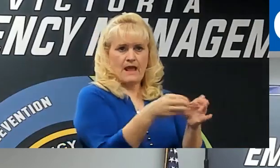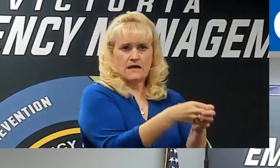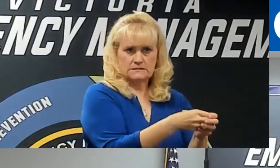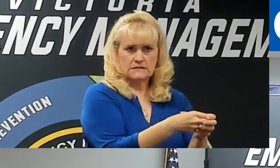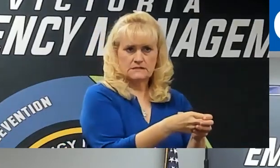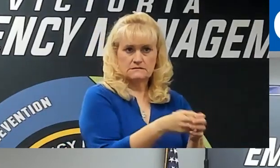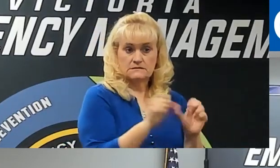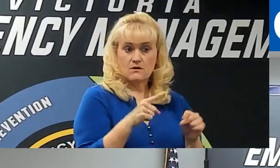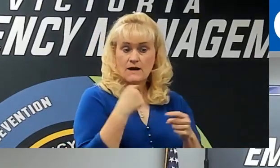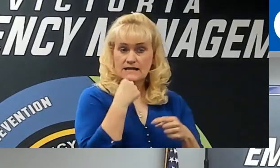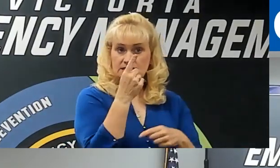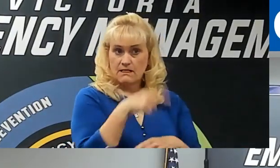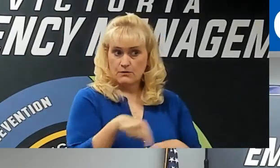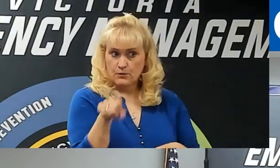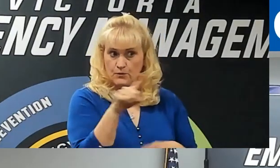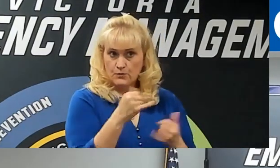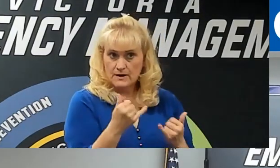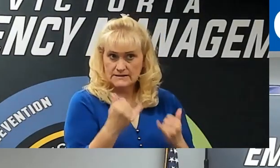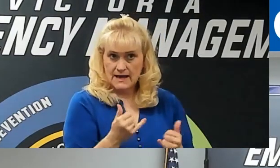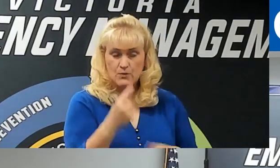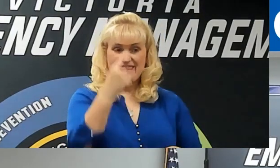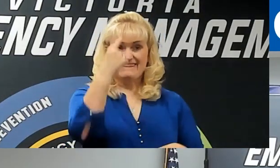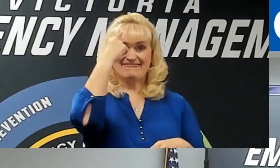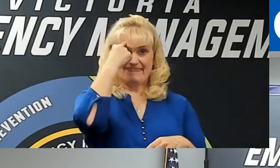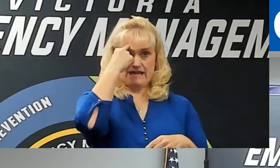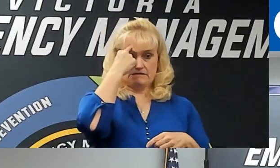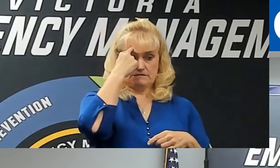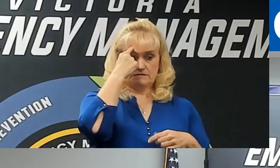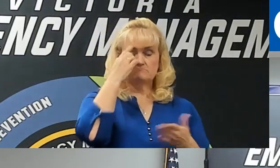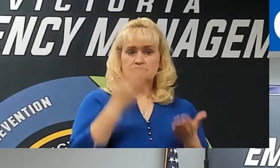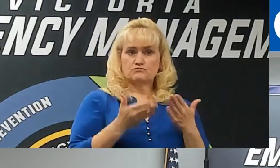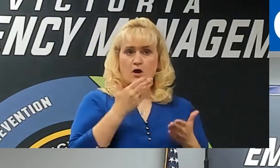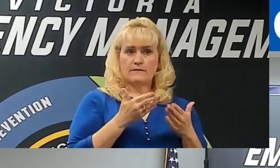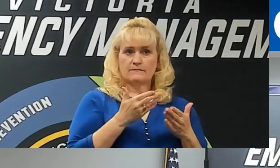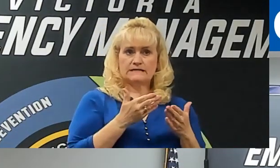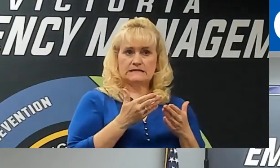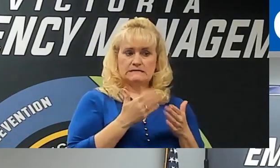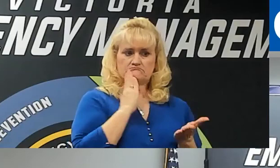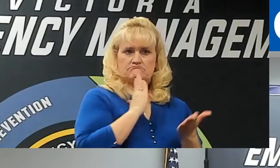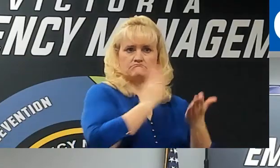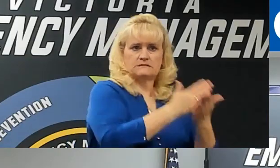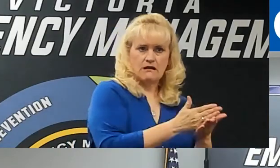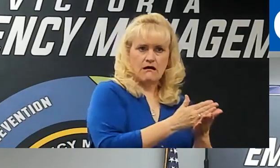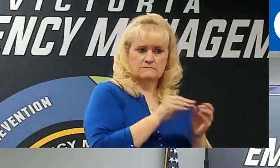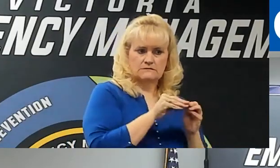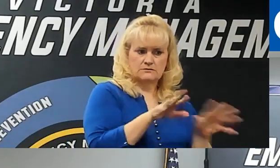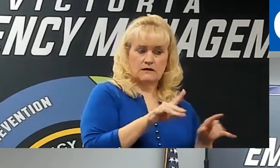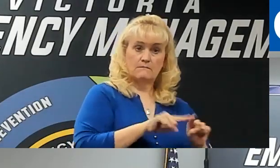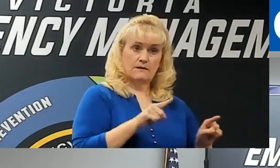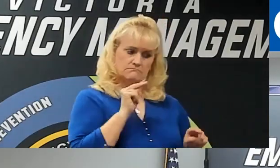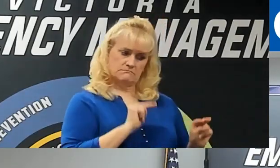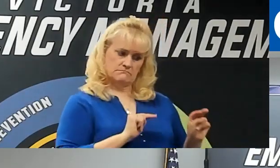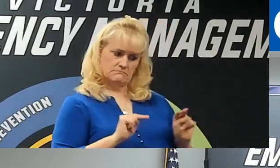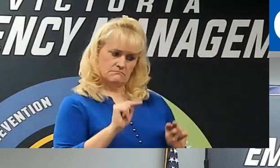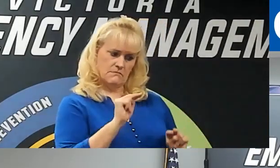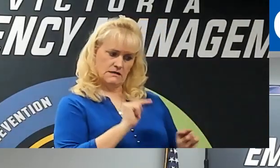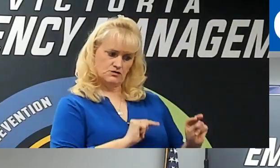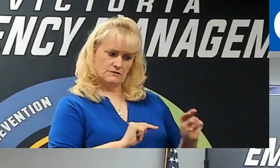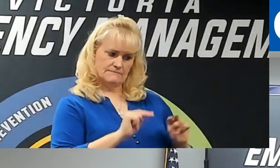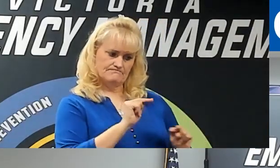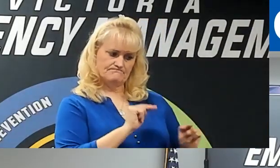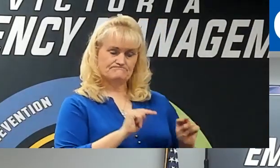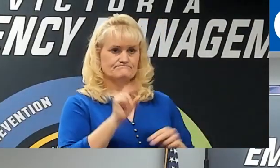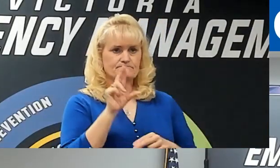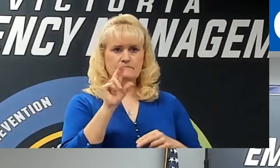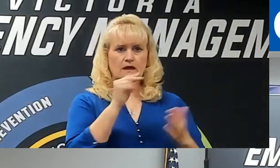now, we think that outbreak is contained. Okay, it's being monitored very closely, though. I will tell you that there has been no